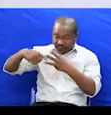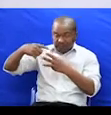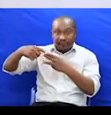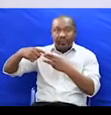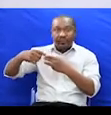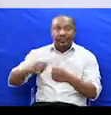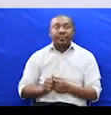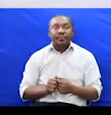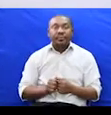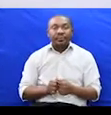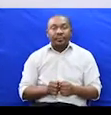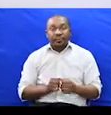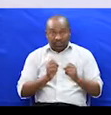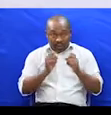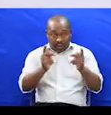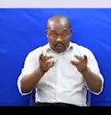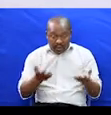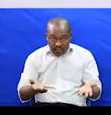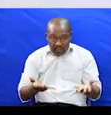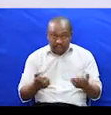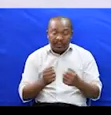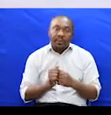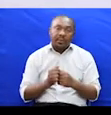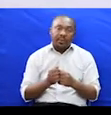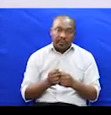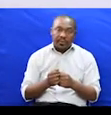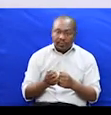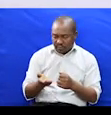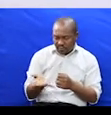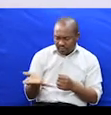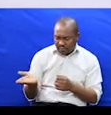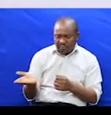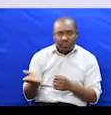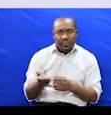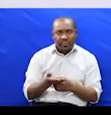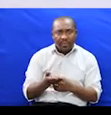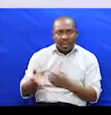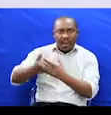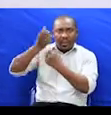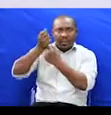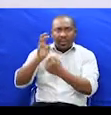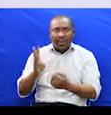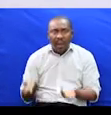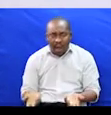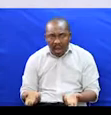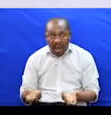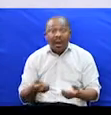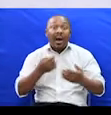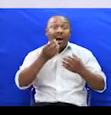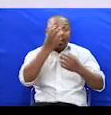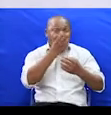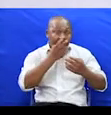Neutrons. Okay, let us see now where this particle come from. It was found within